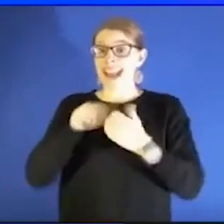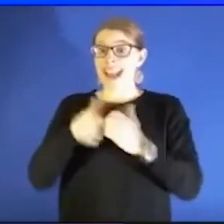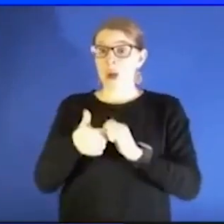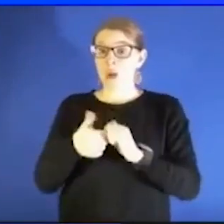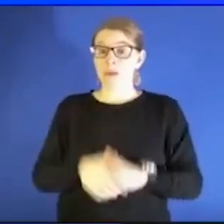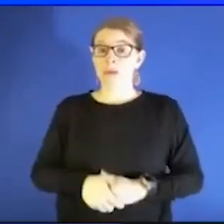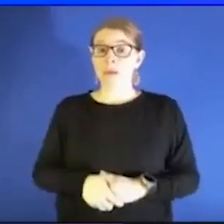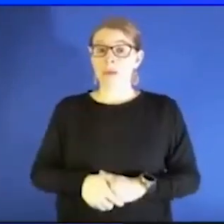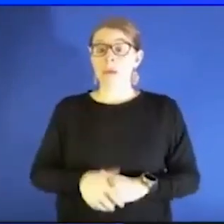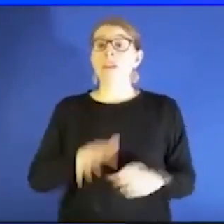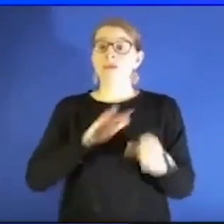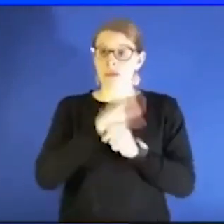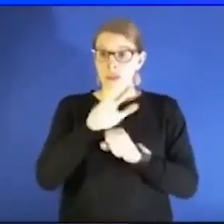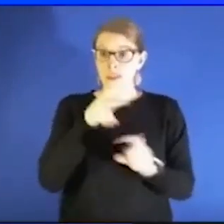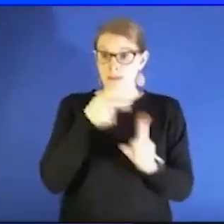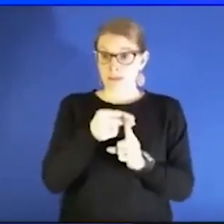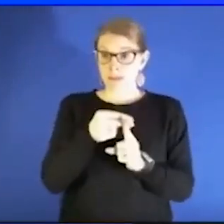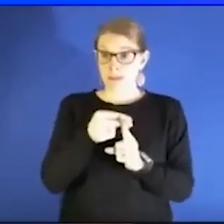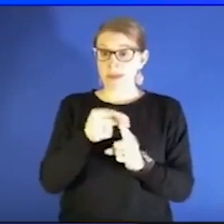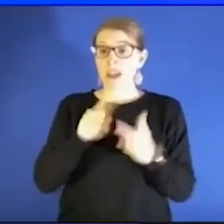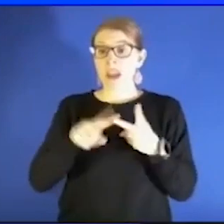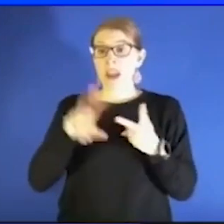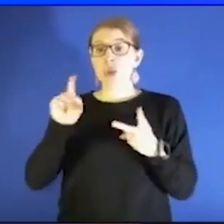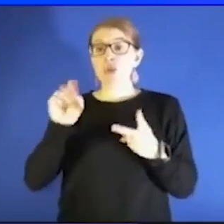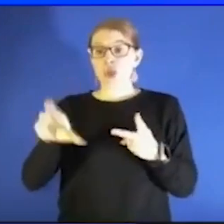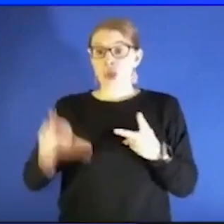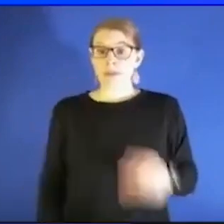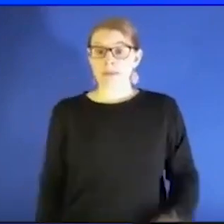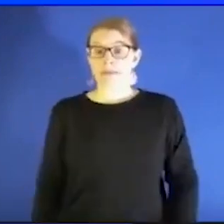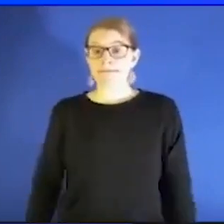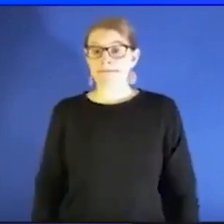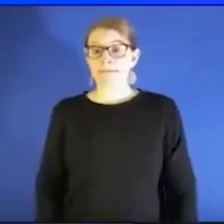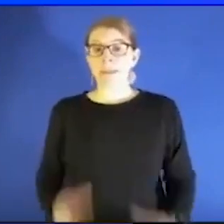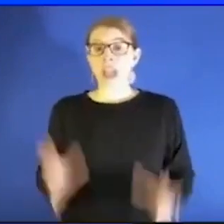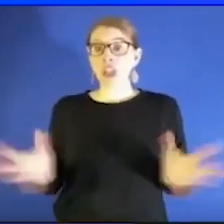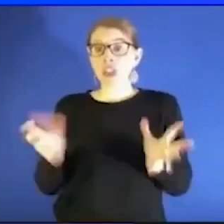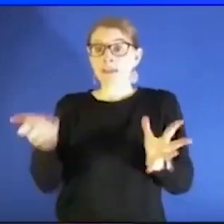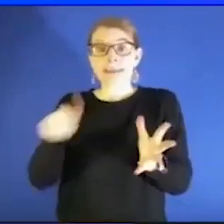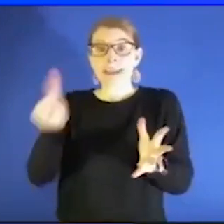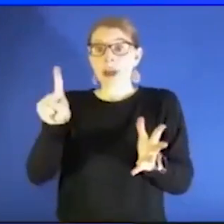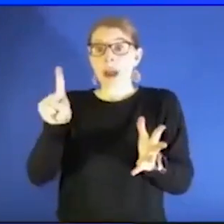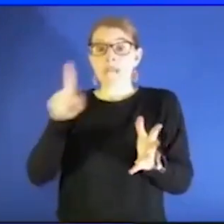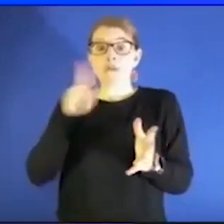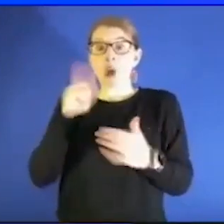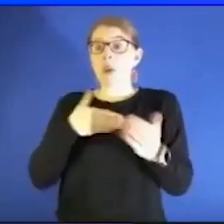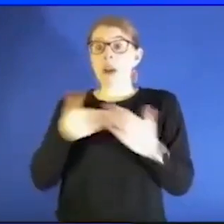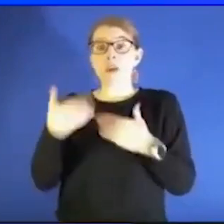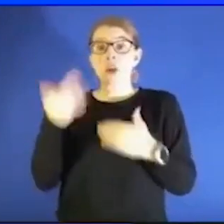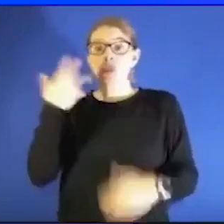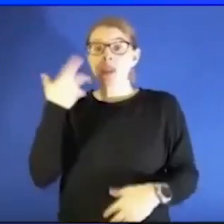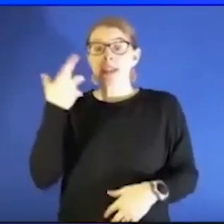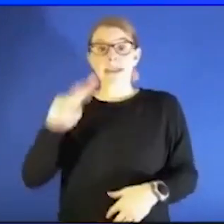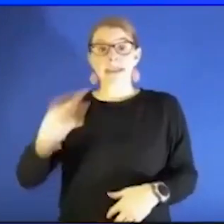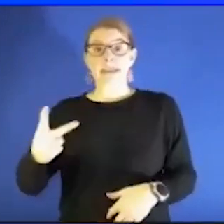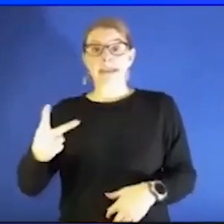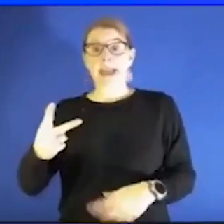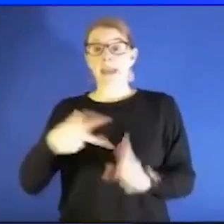fully vaccinated and get your booster. So would encourage anyone who, for whatever reason, hasn't gotten their second dose, and we know